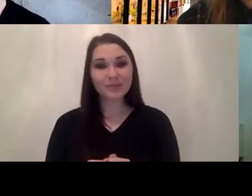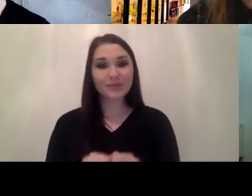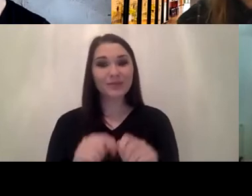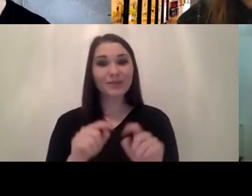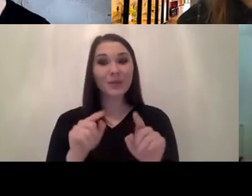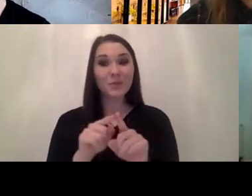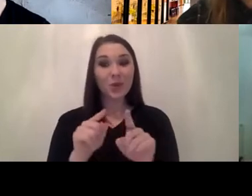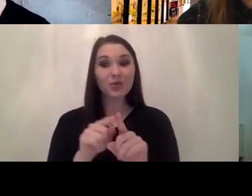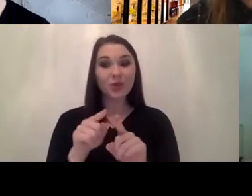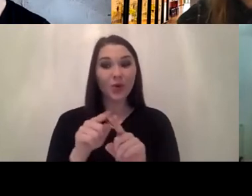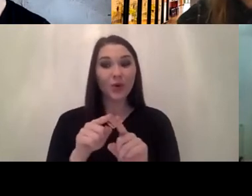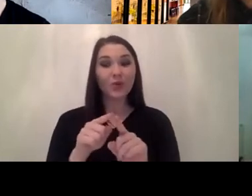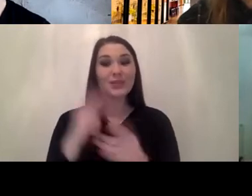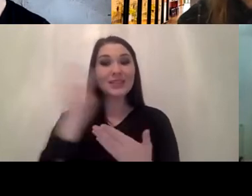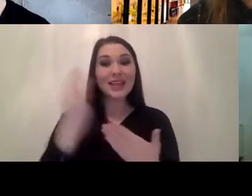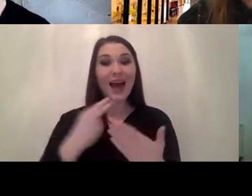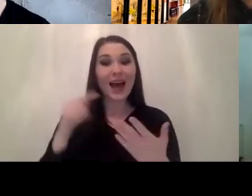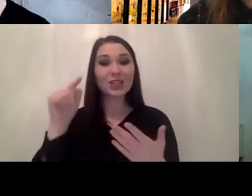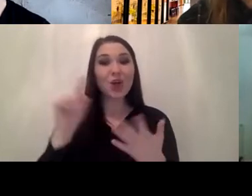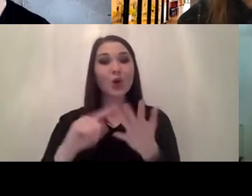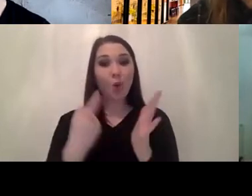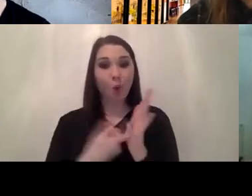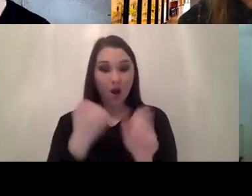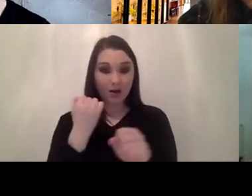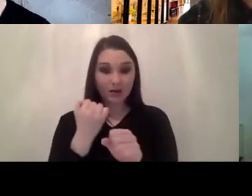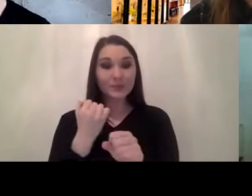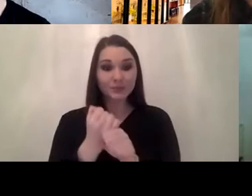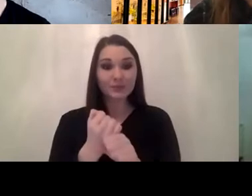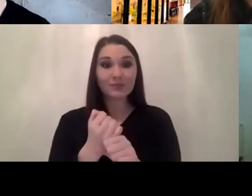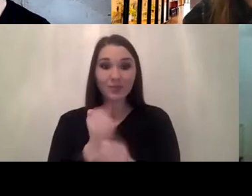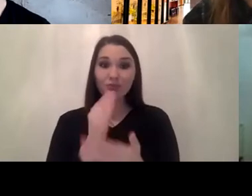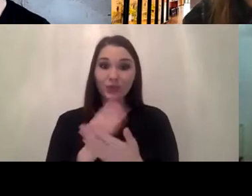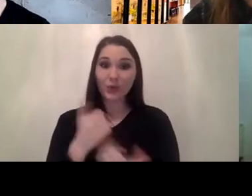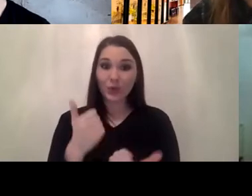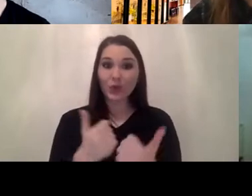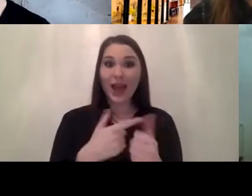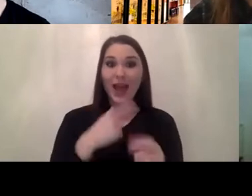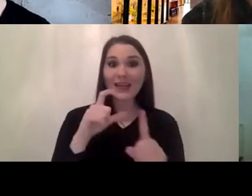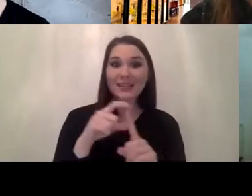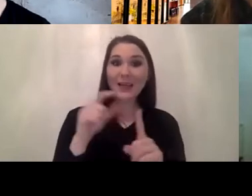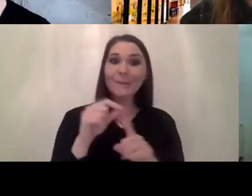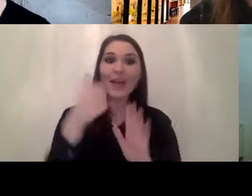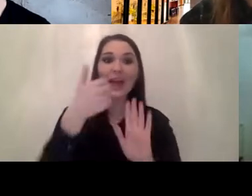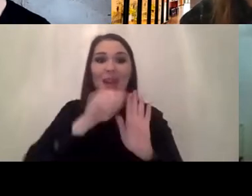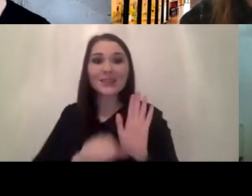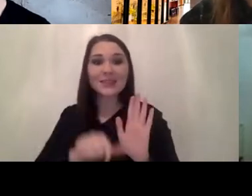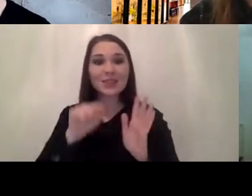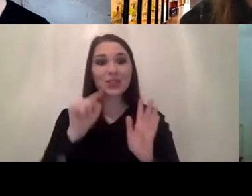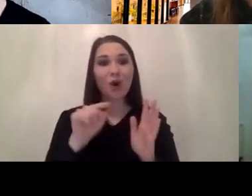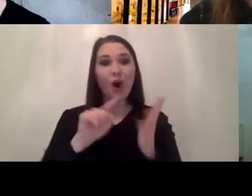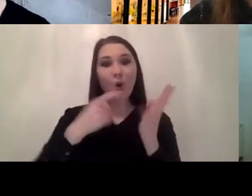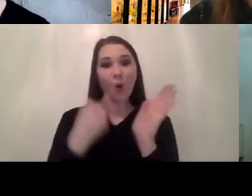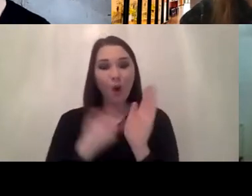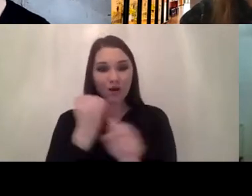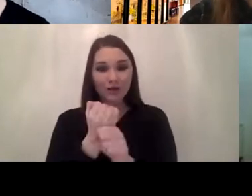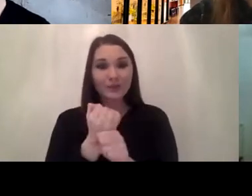It's designed.org is another really good one, and it's adplist.org as well. So I think everybody should kind of go on and